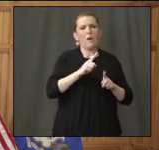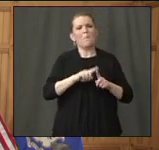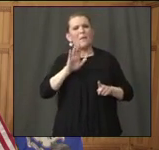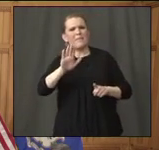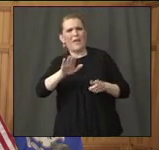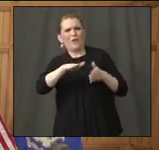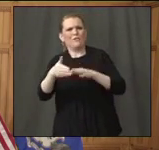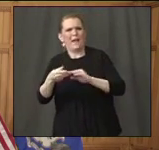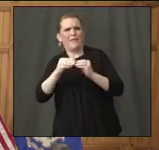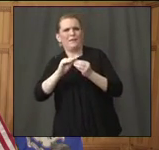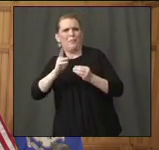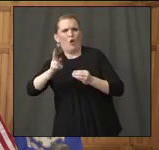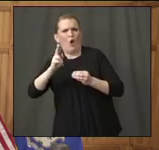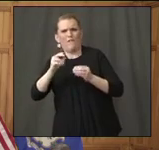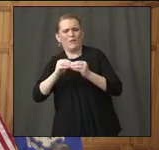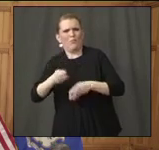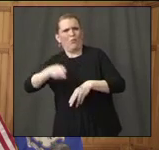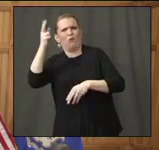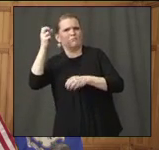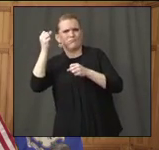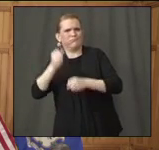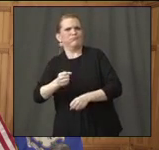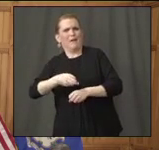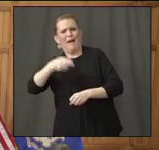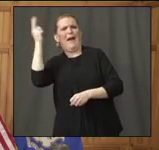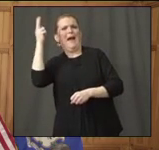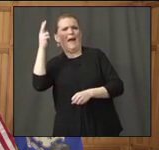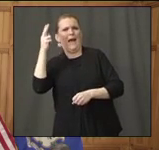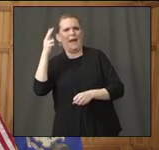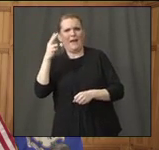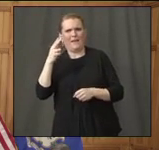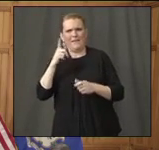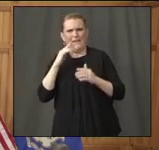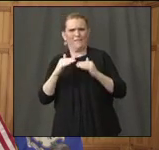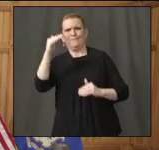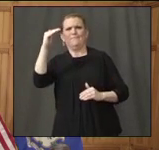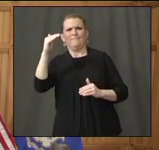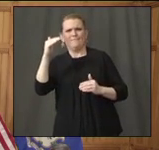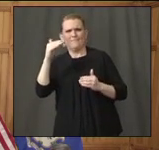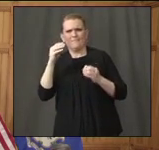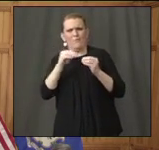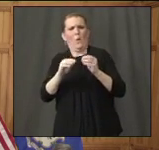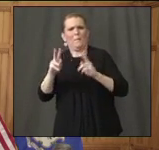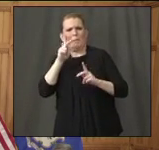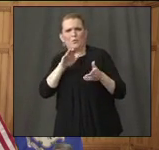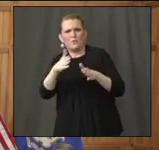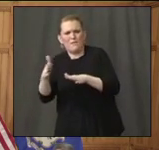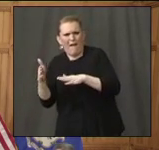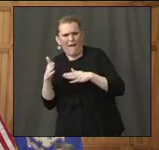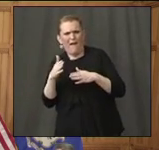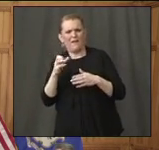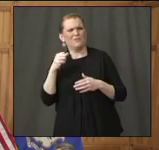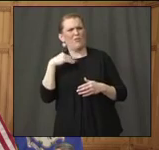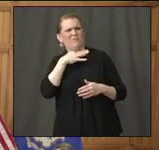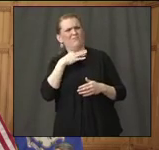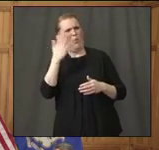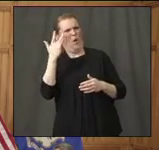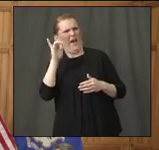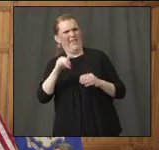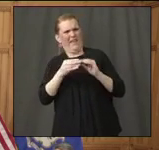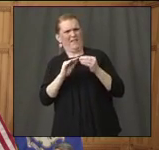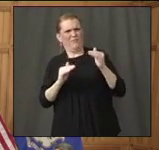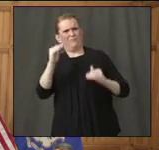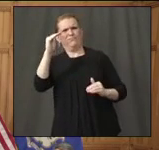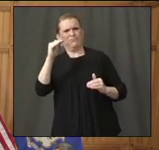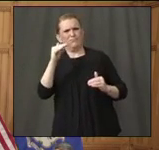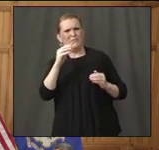deaths versus Fairfield County that had 9,990 confirmed cases and 584 deaths. Do you guys have any